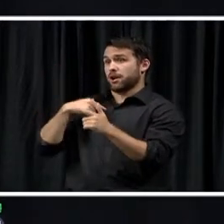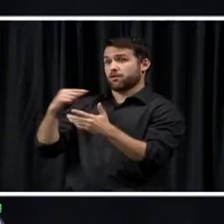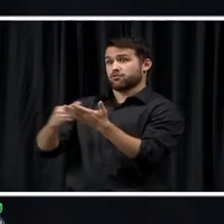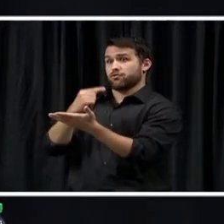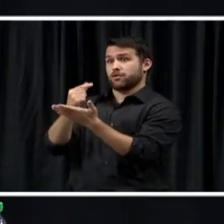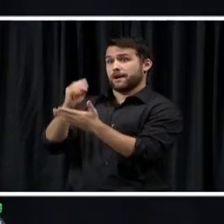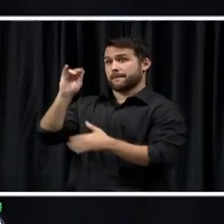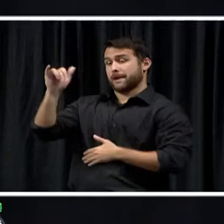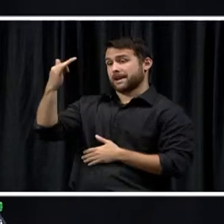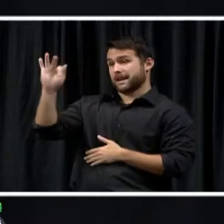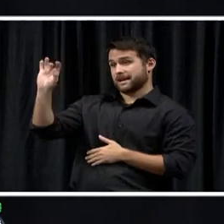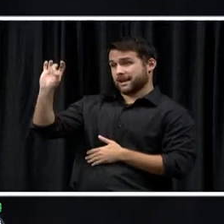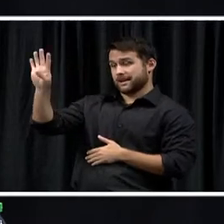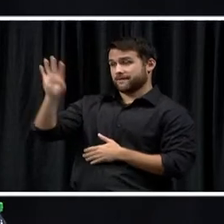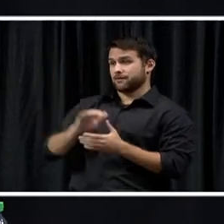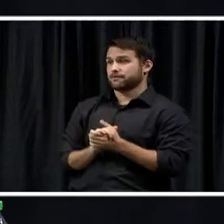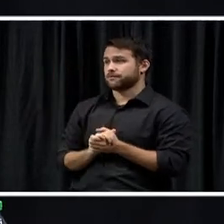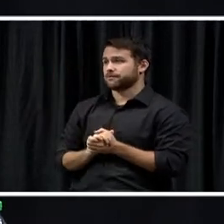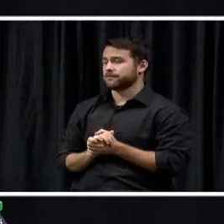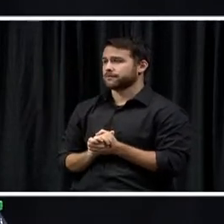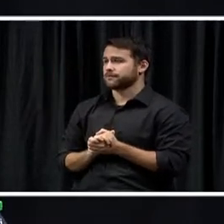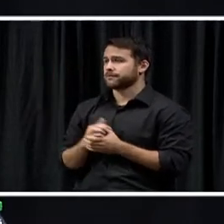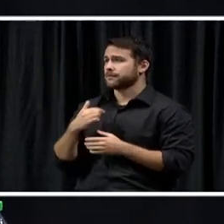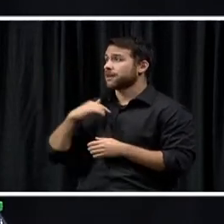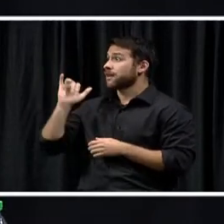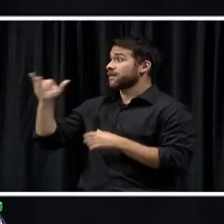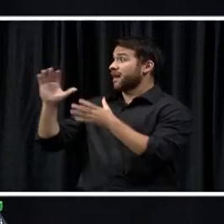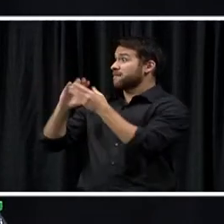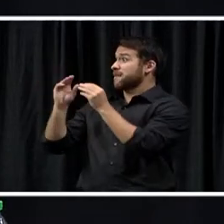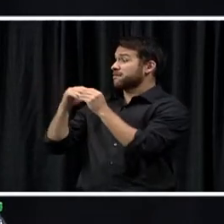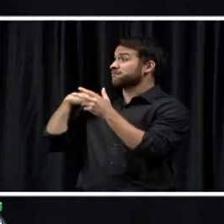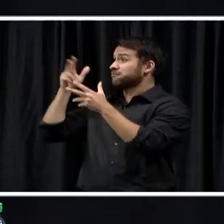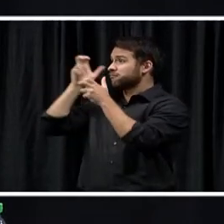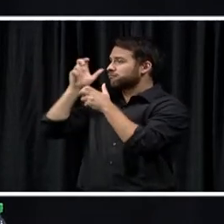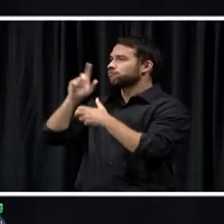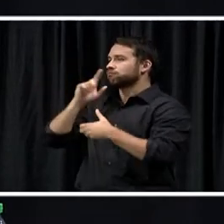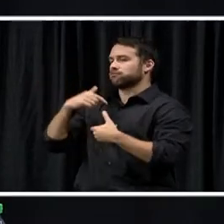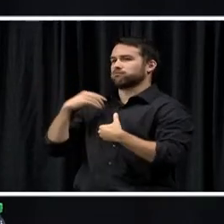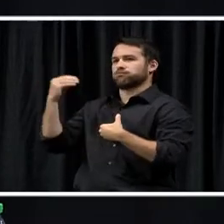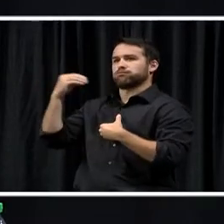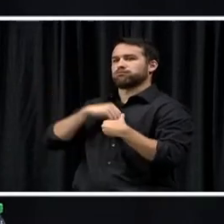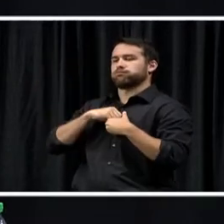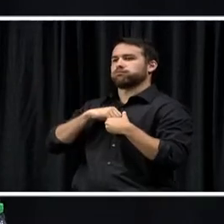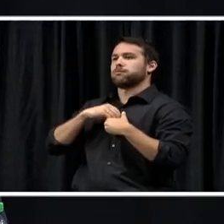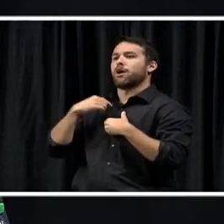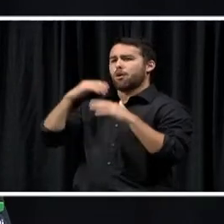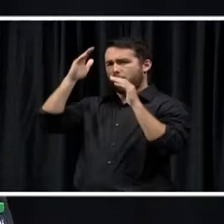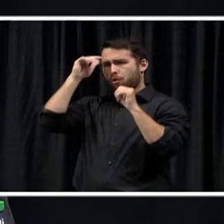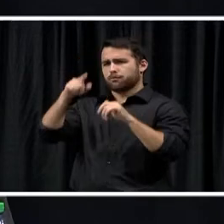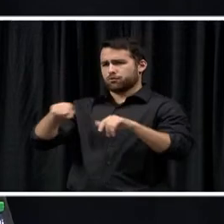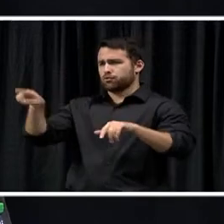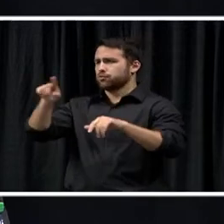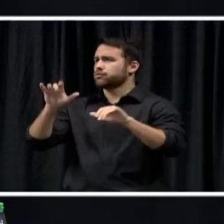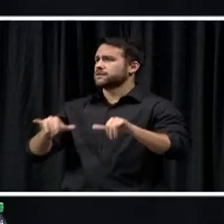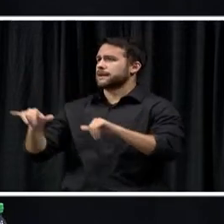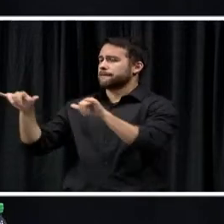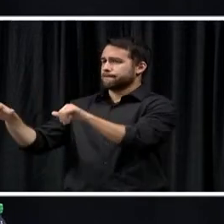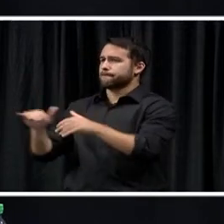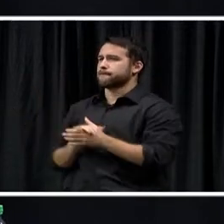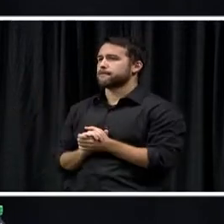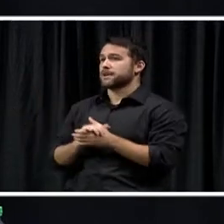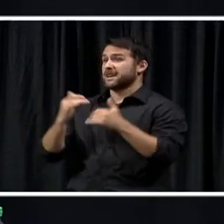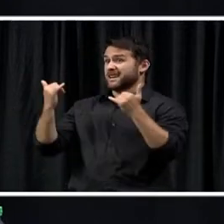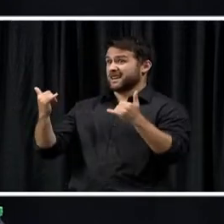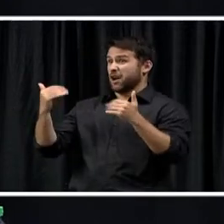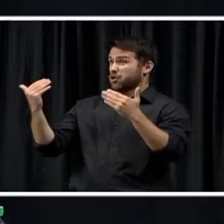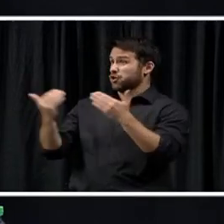1984. I took his message to heart, and I hope you will too. As you head out to begin a new chapter